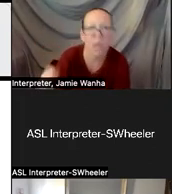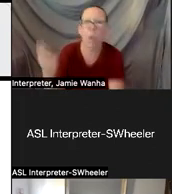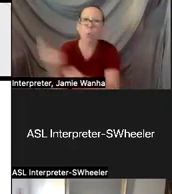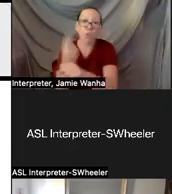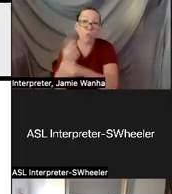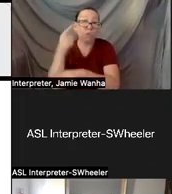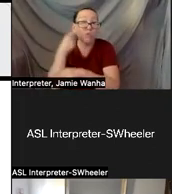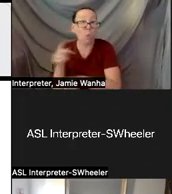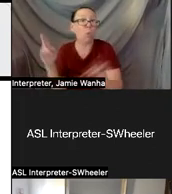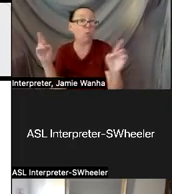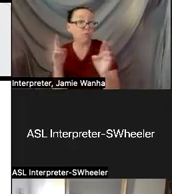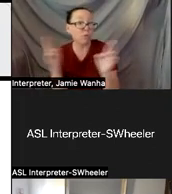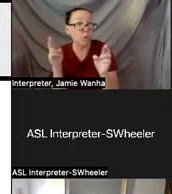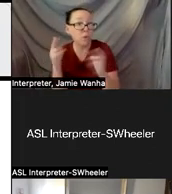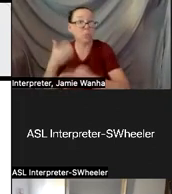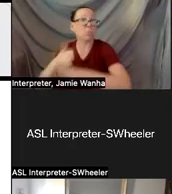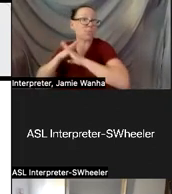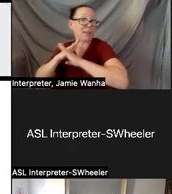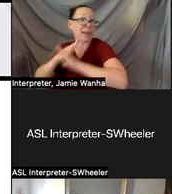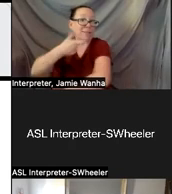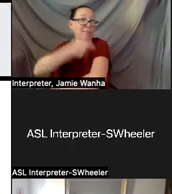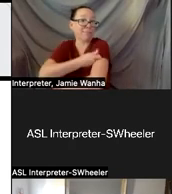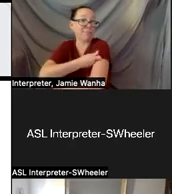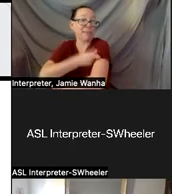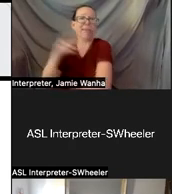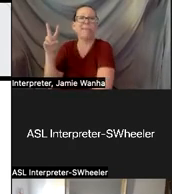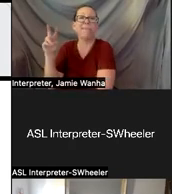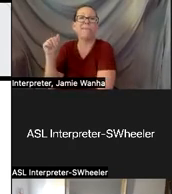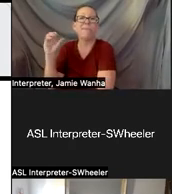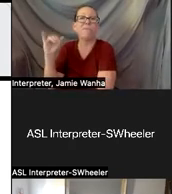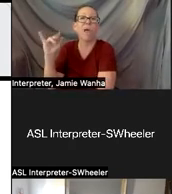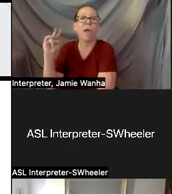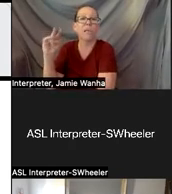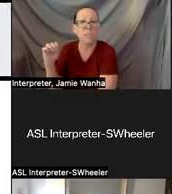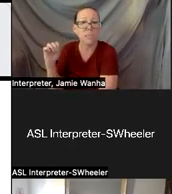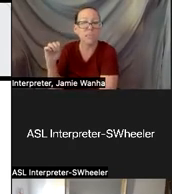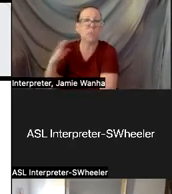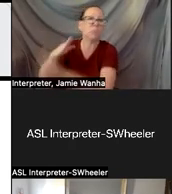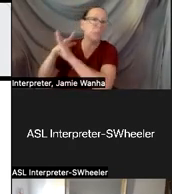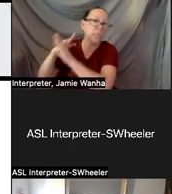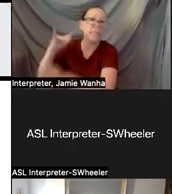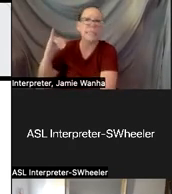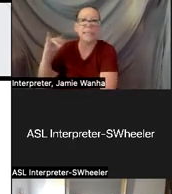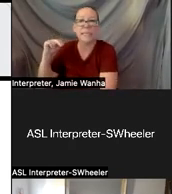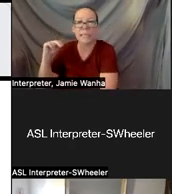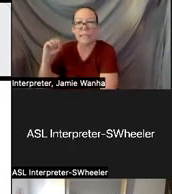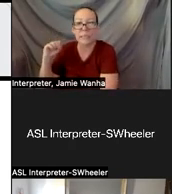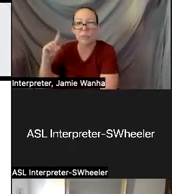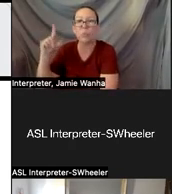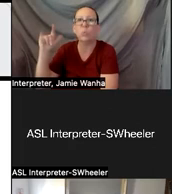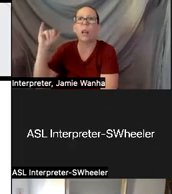vaccines and insulin. And let's see, and then in the end, just to continue the education